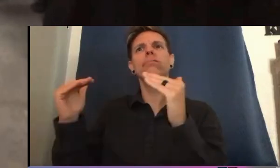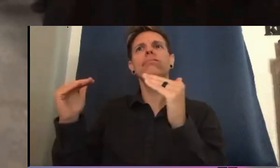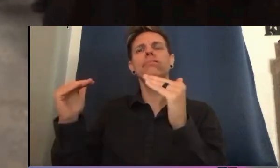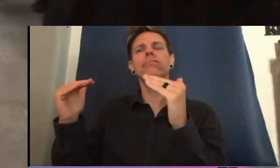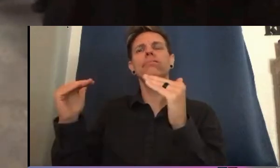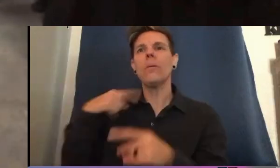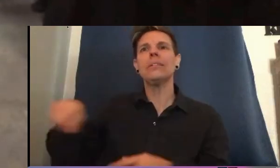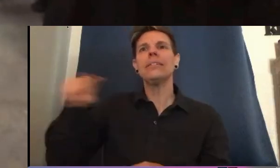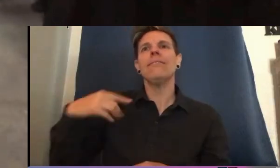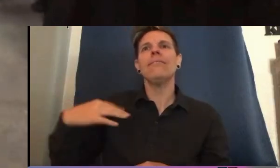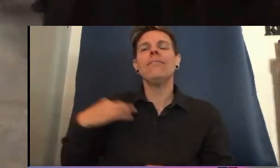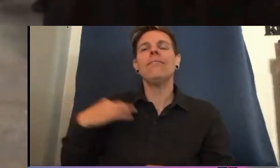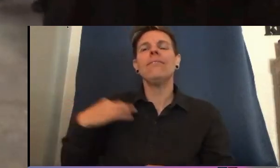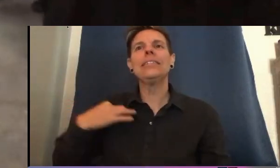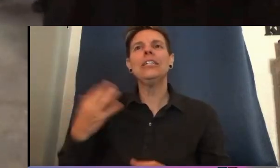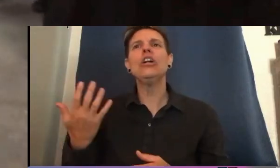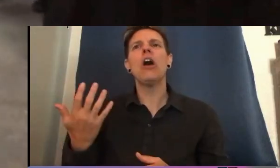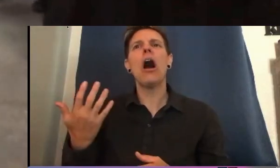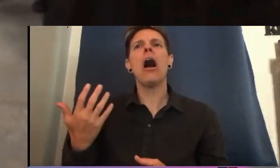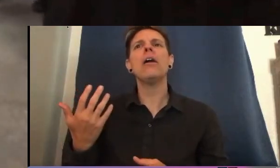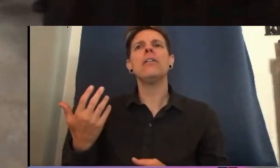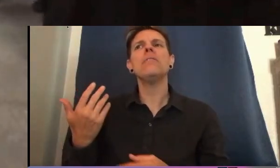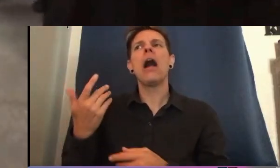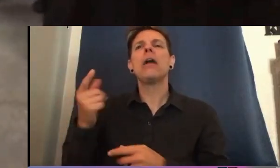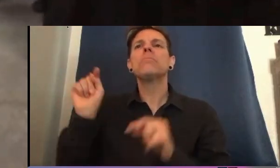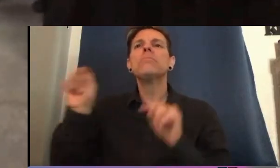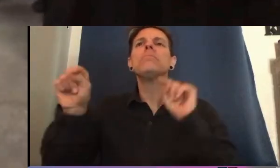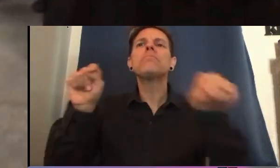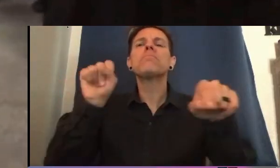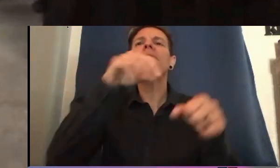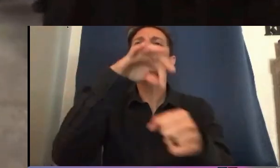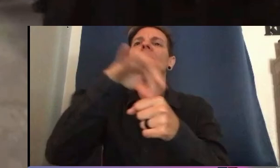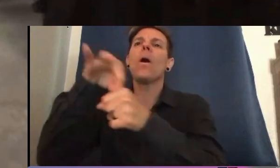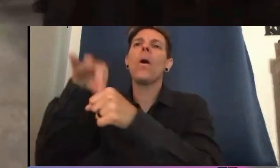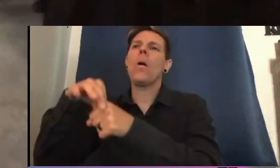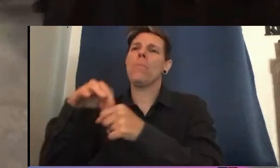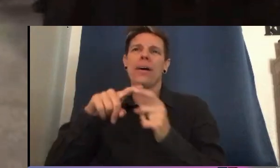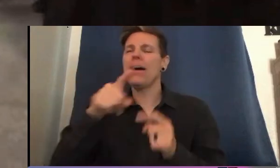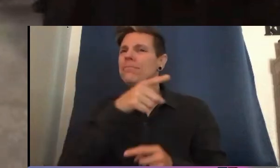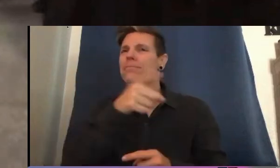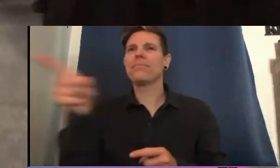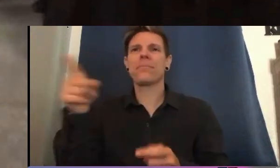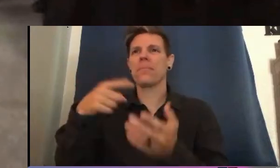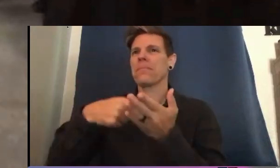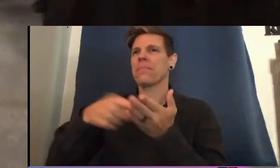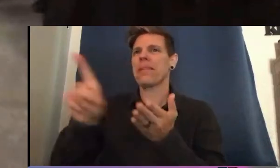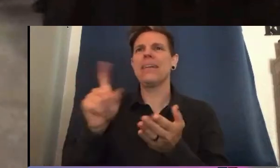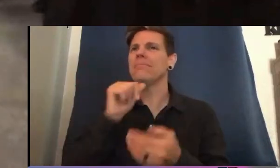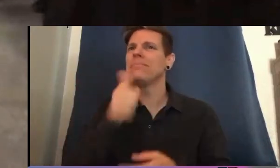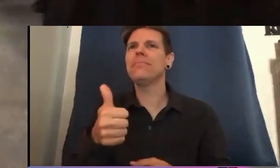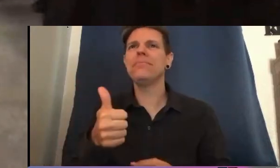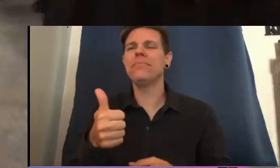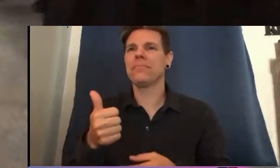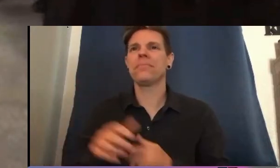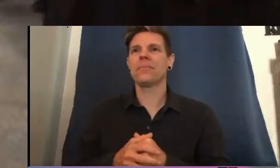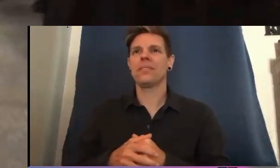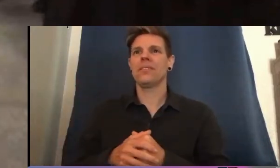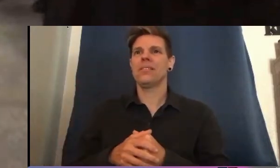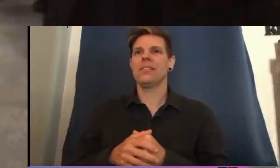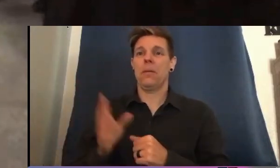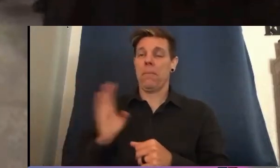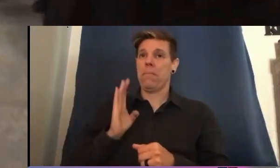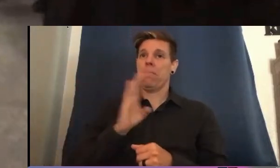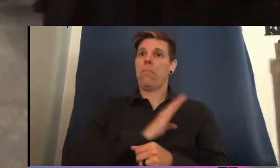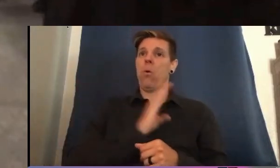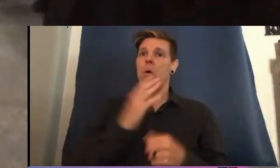some elected officials here, but you're not getting paid extra for being on the Board of Health. This is a